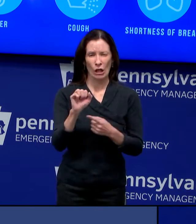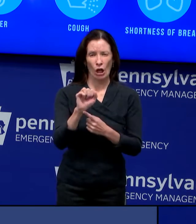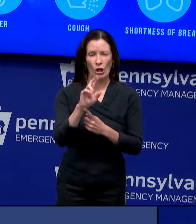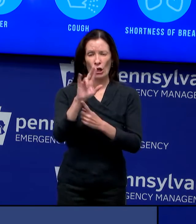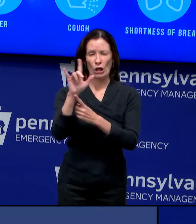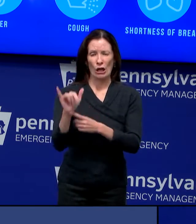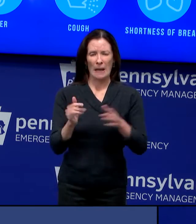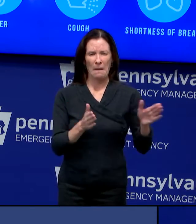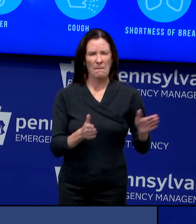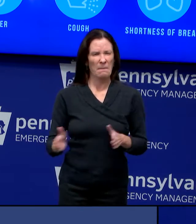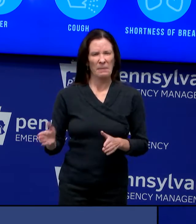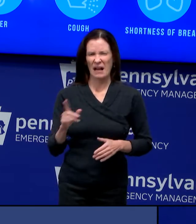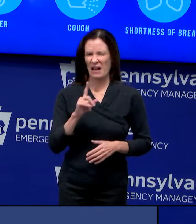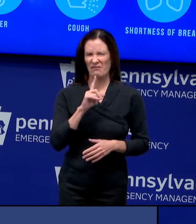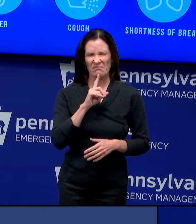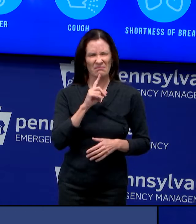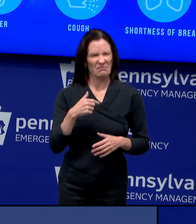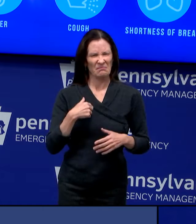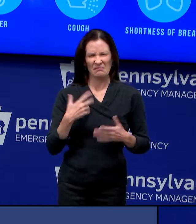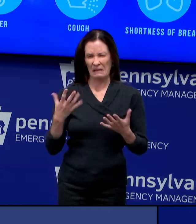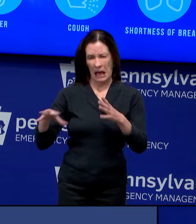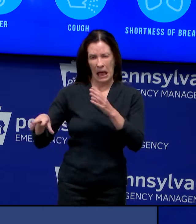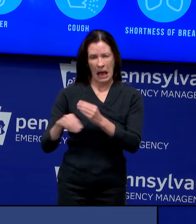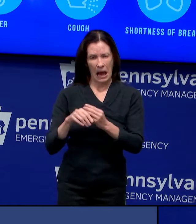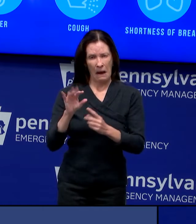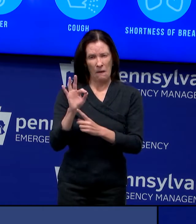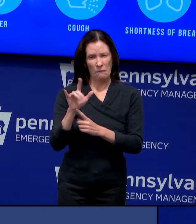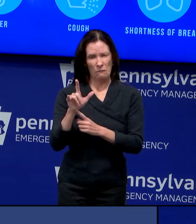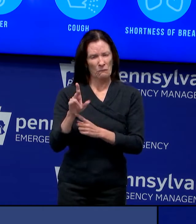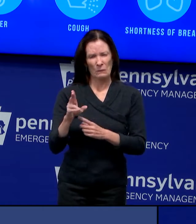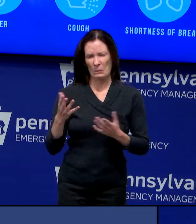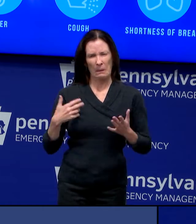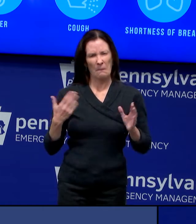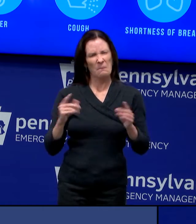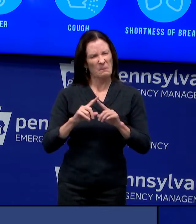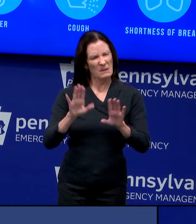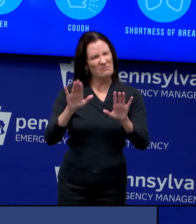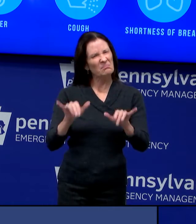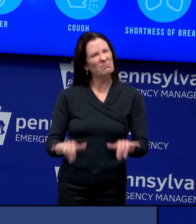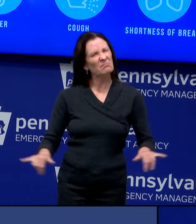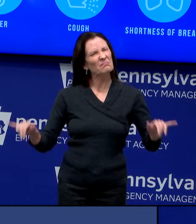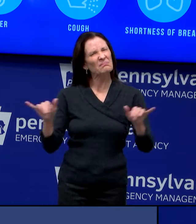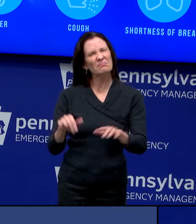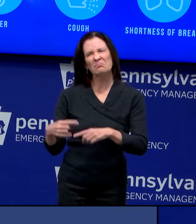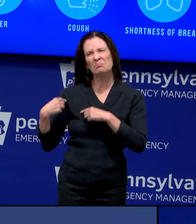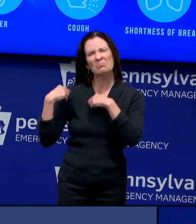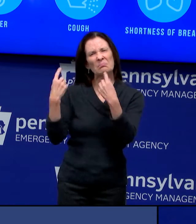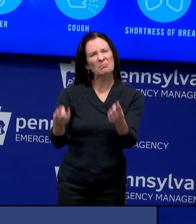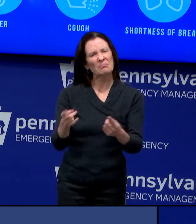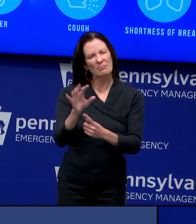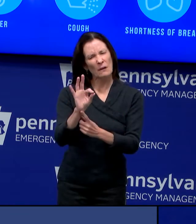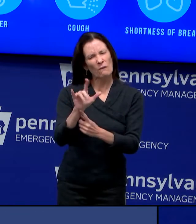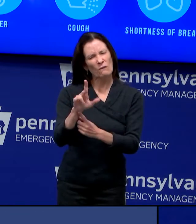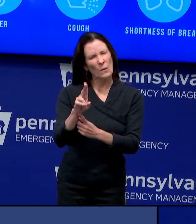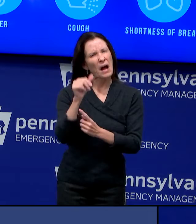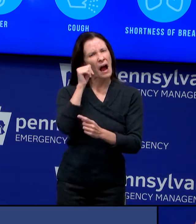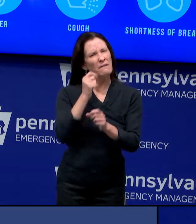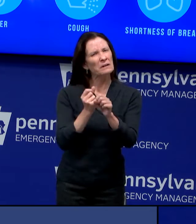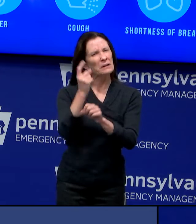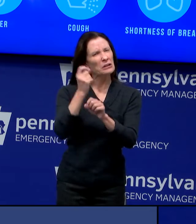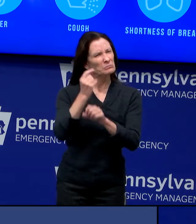very robust work to prepare for flu season. I'm sure that developing the flu vaccine as we